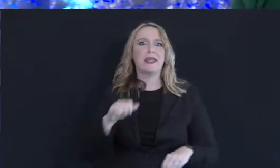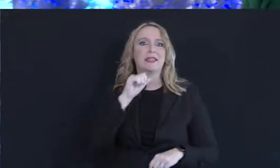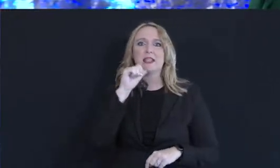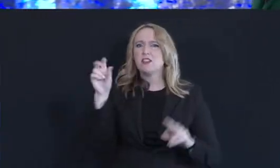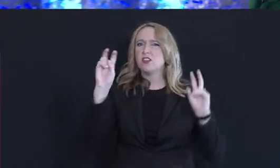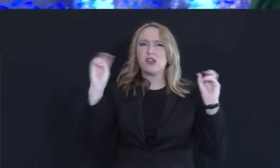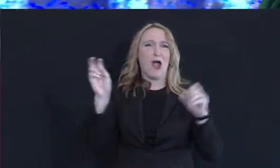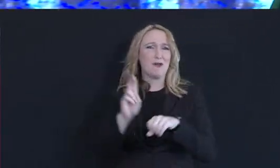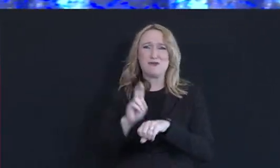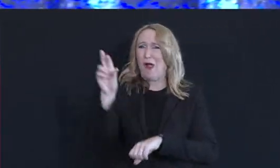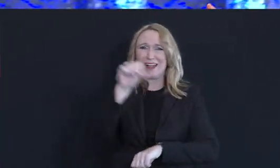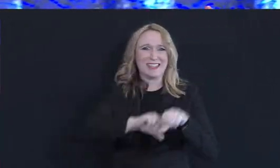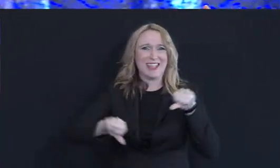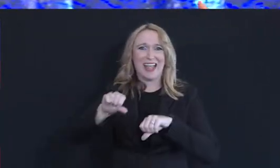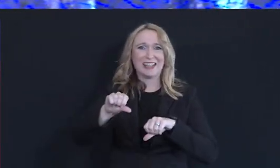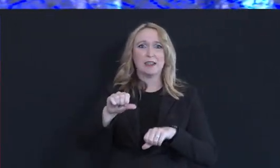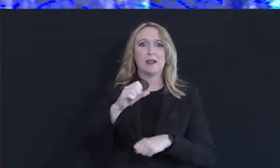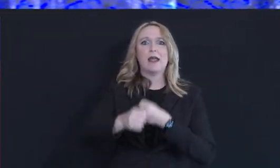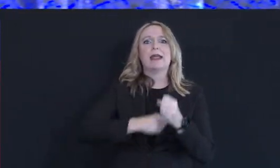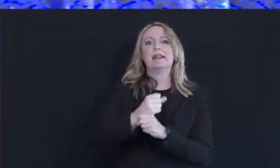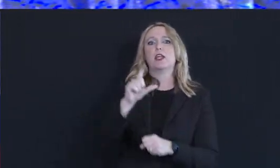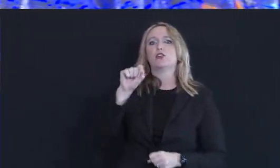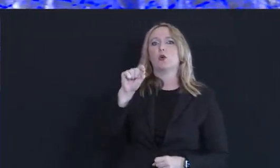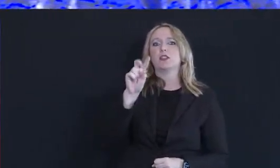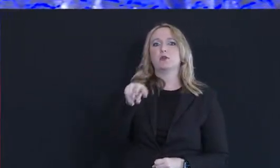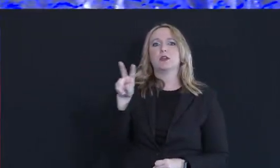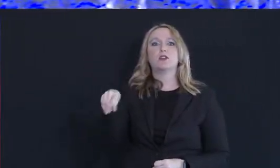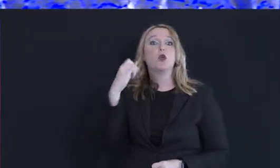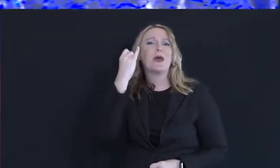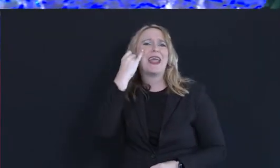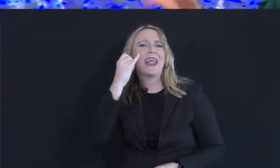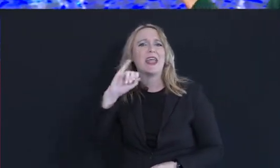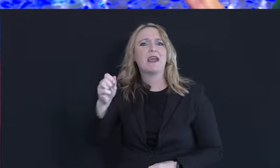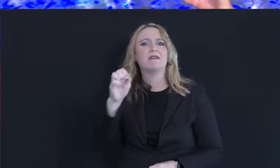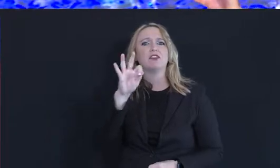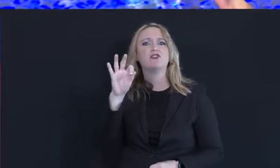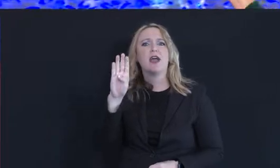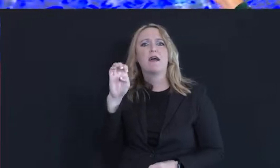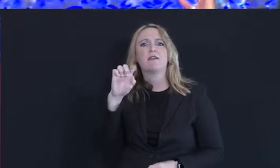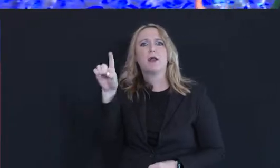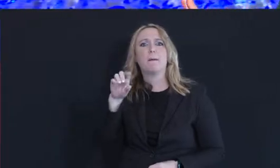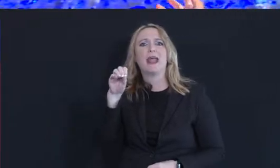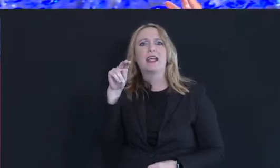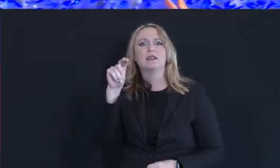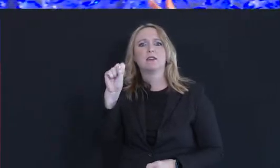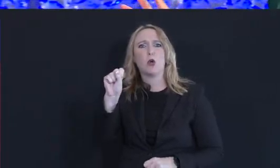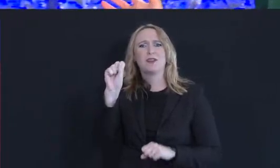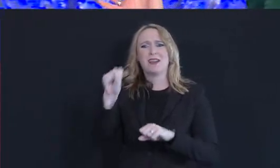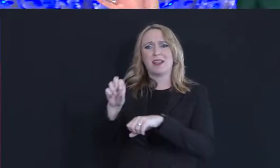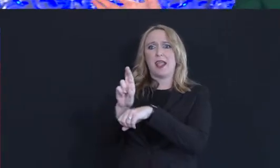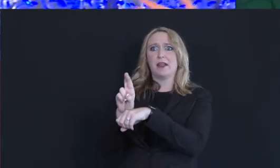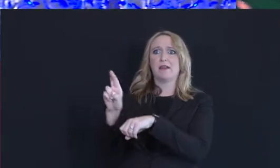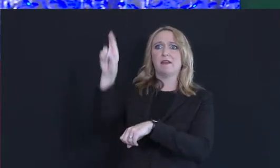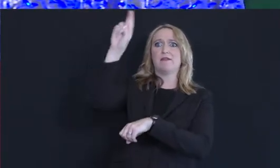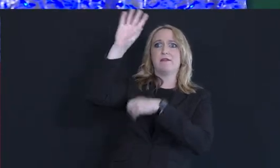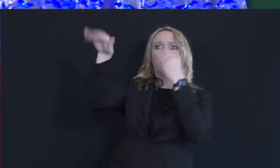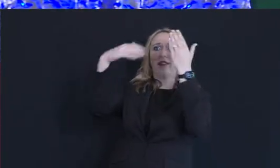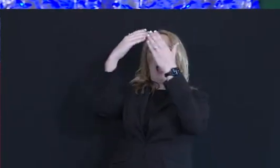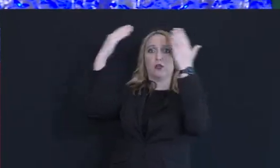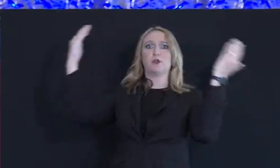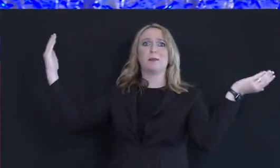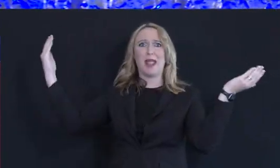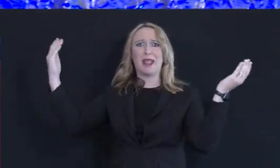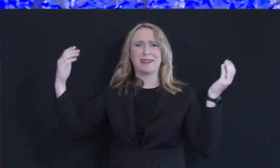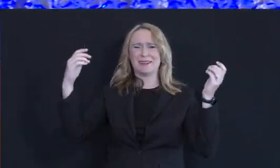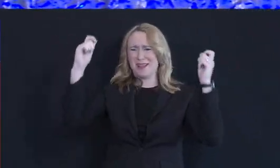in 2022 when someone like Jeff Bezos can build a spacecraft and fly to space in a terrible cowboy hat we may need to take him to the